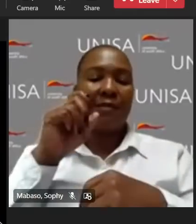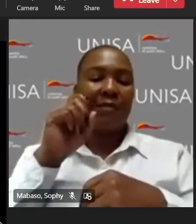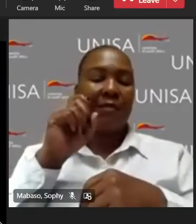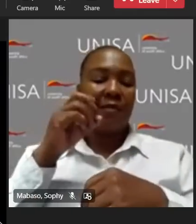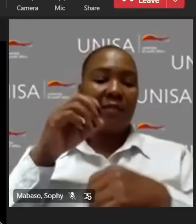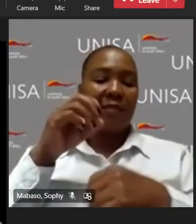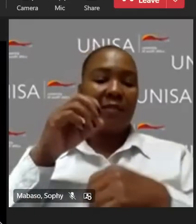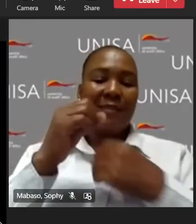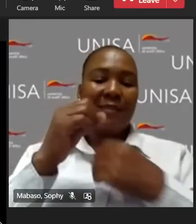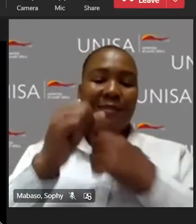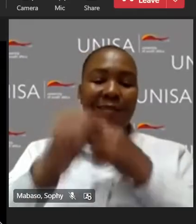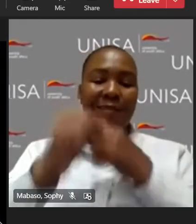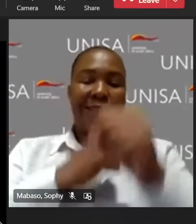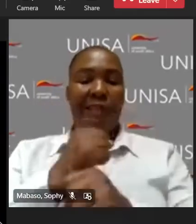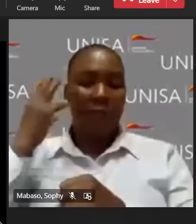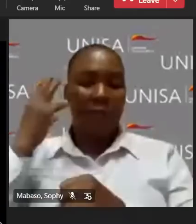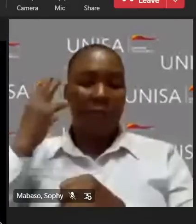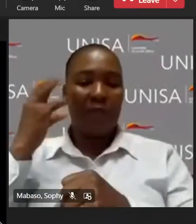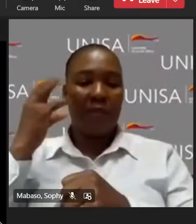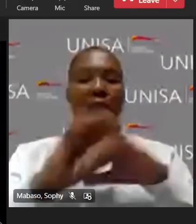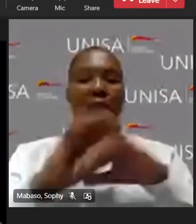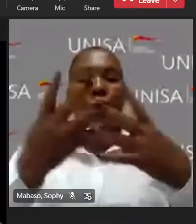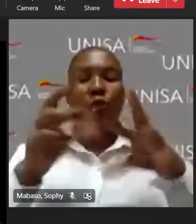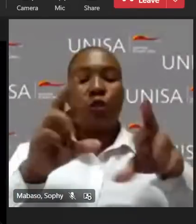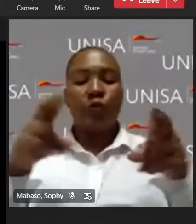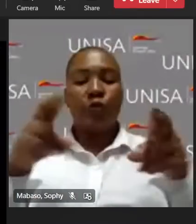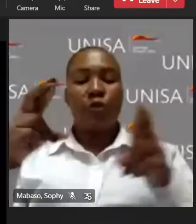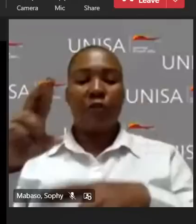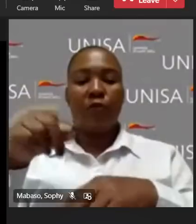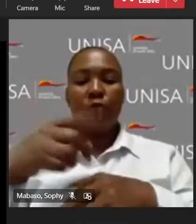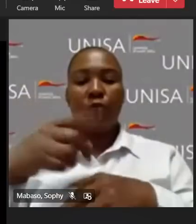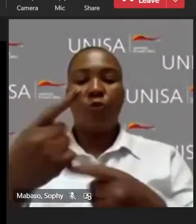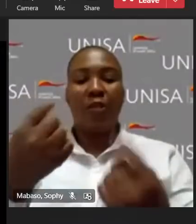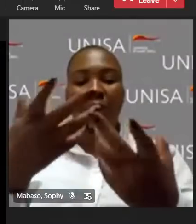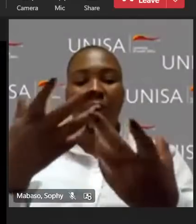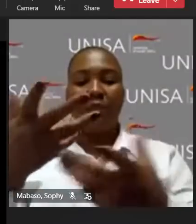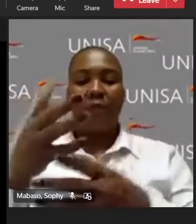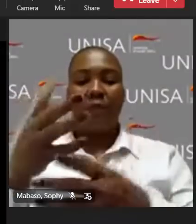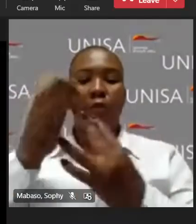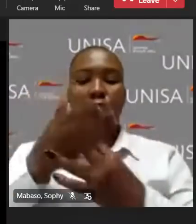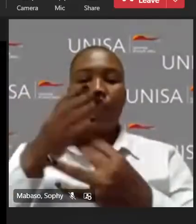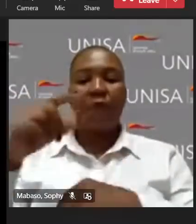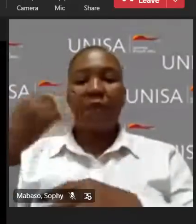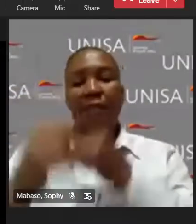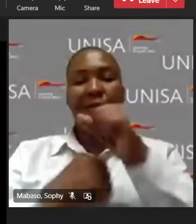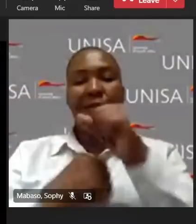our resources do this? Well, through our first year experience program,